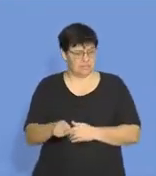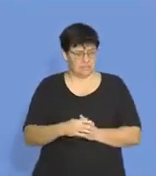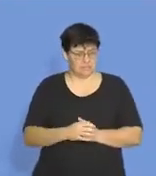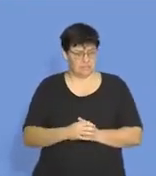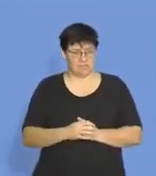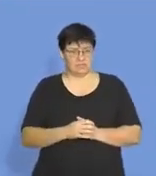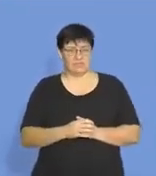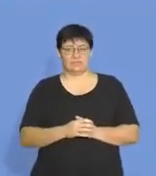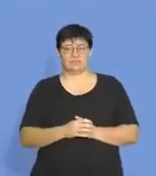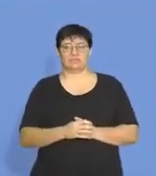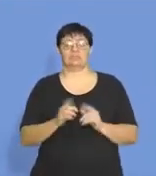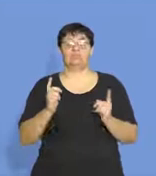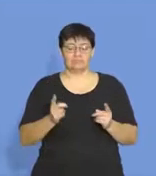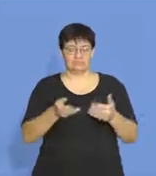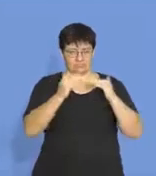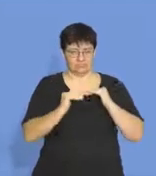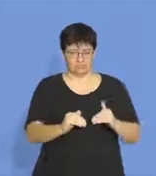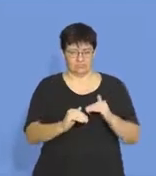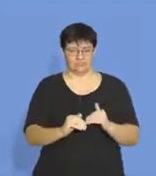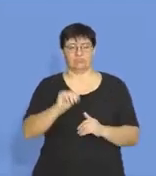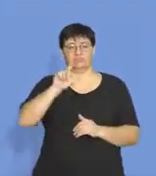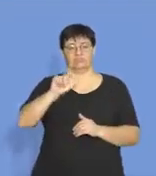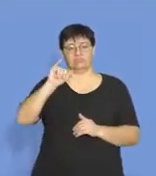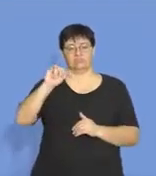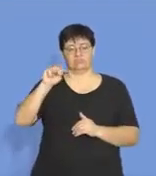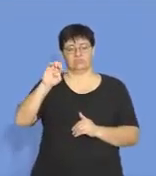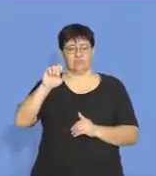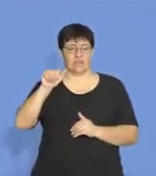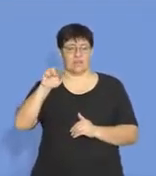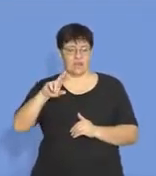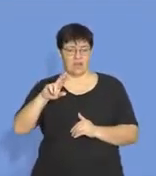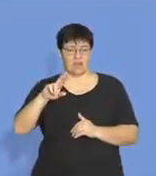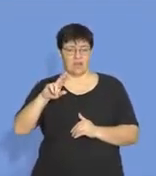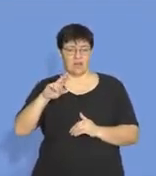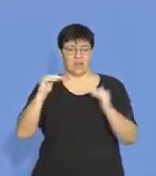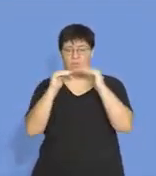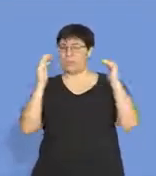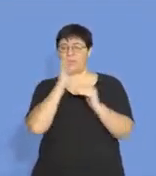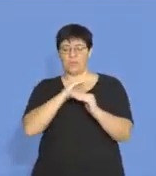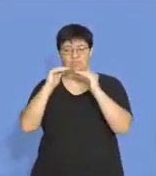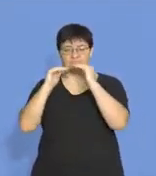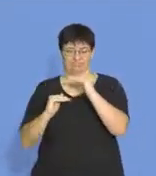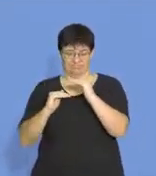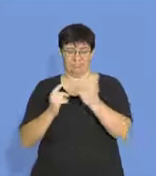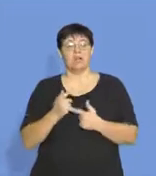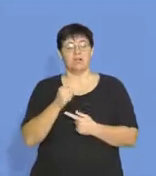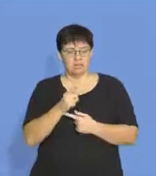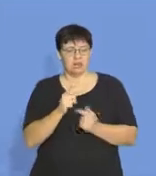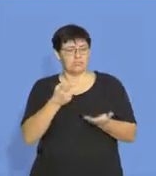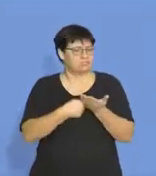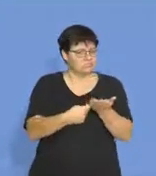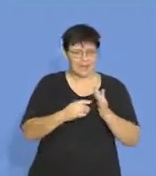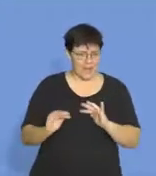and then we will then make it to be a linear inequality and try to see how do we then talk about a